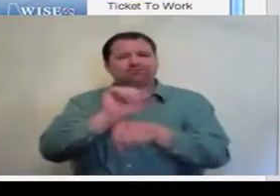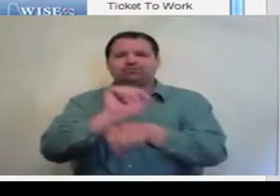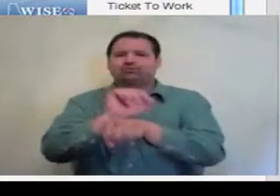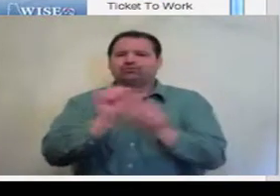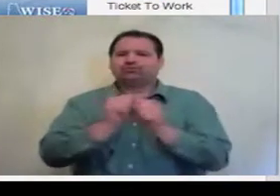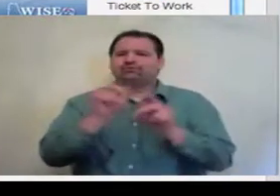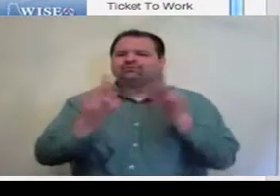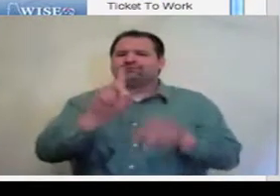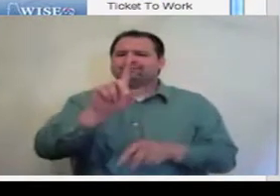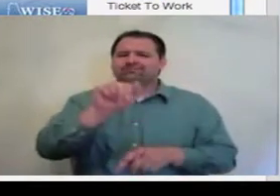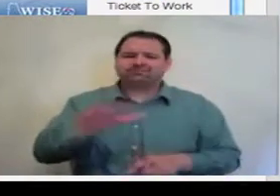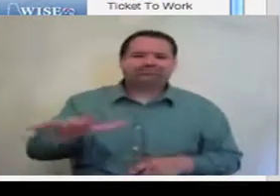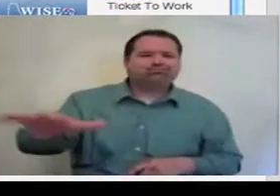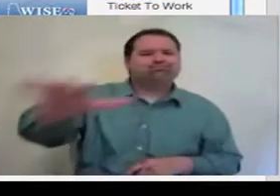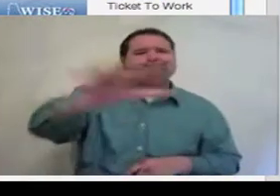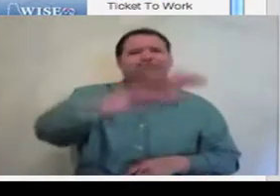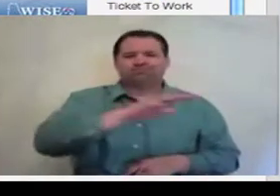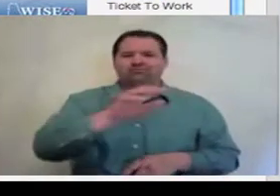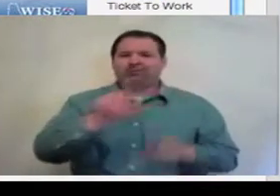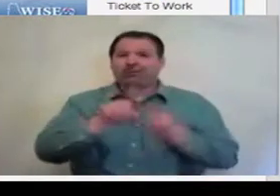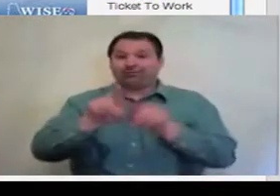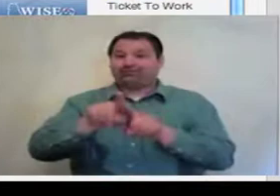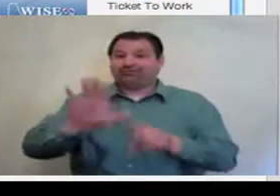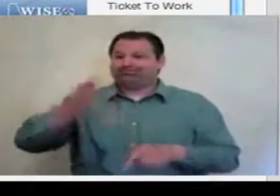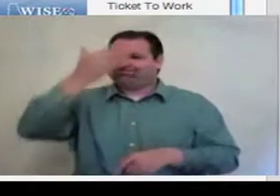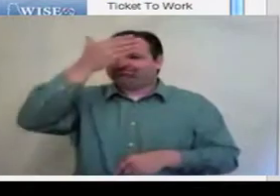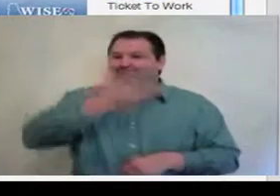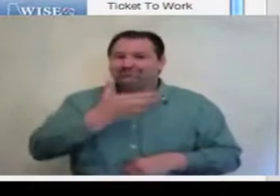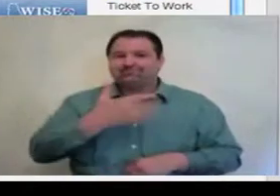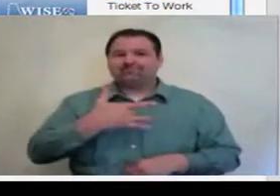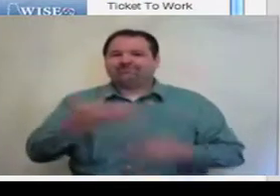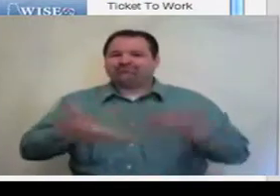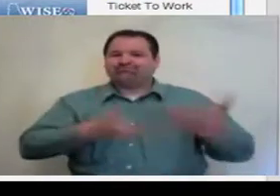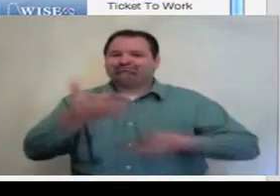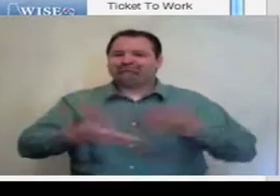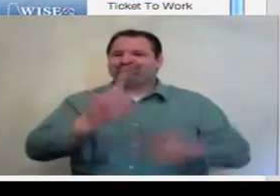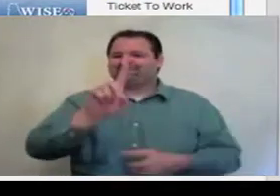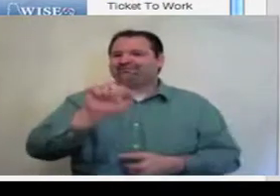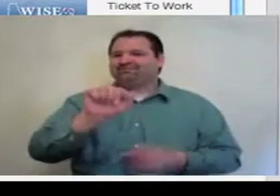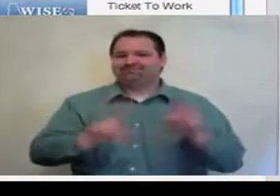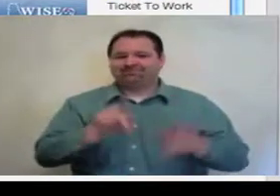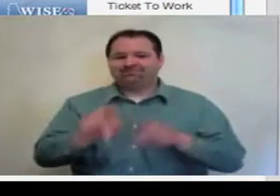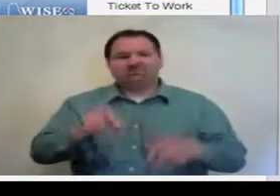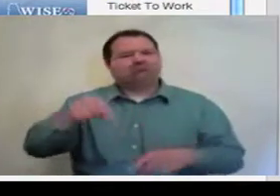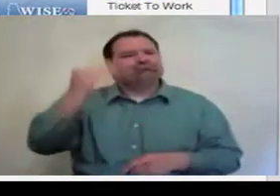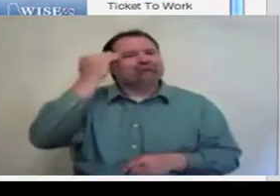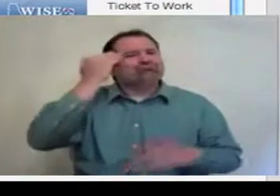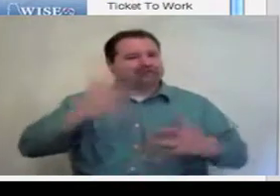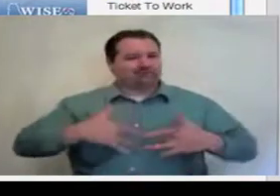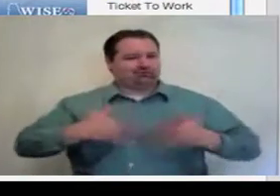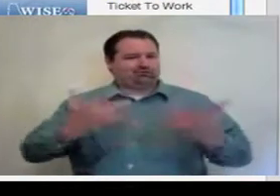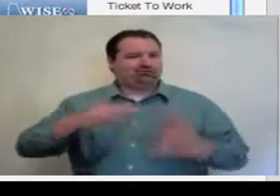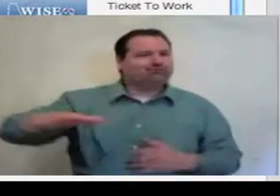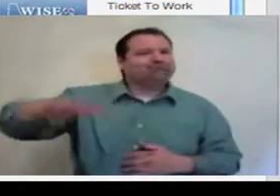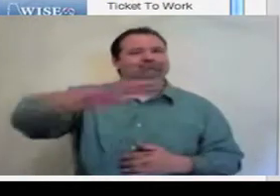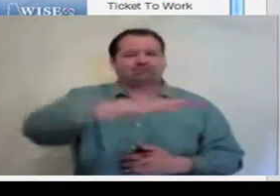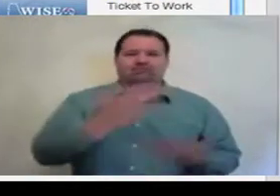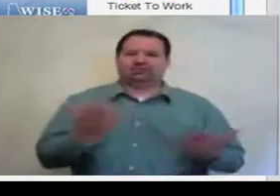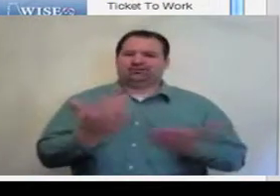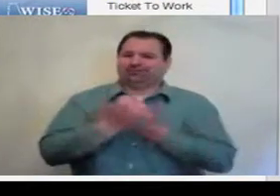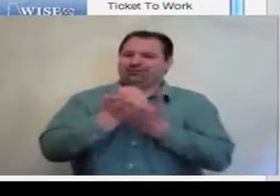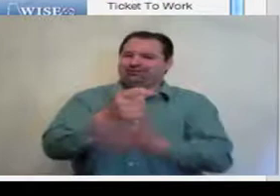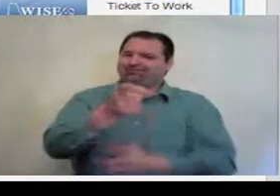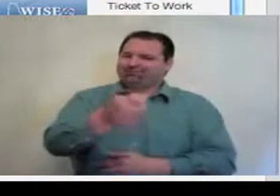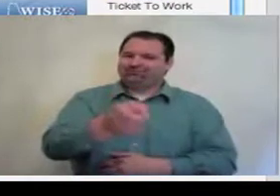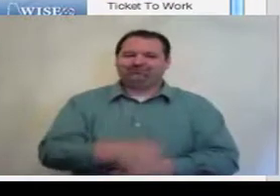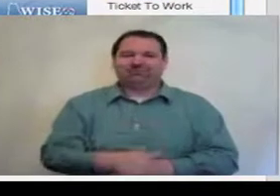to working with people with disabilities. They are also at the forefront of hiring people with disabilities, so they are very aware of what's going on and are